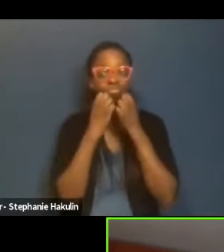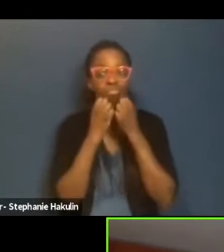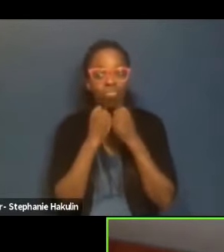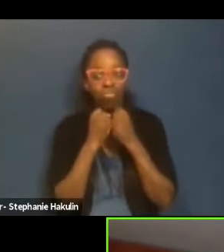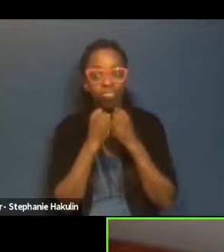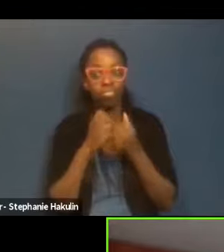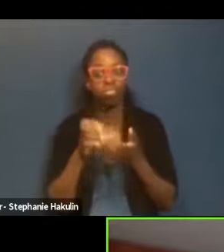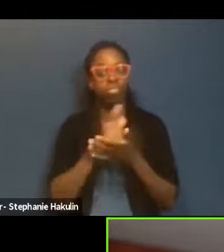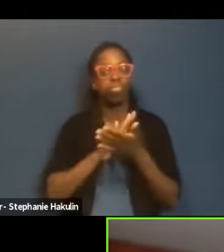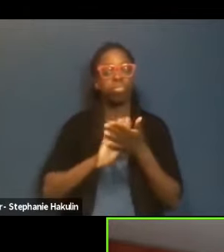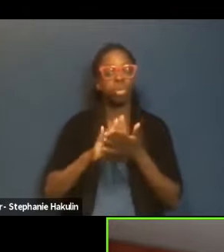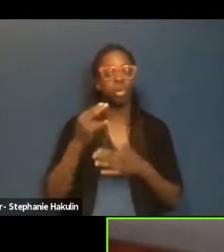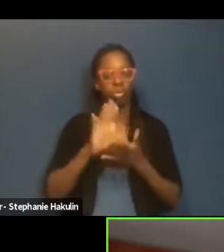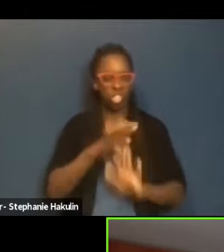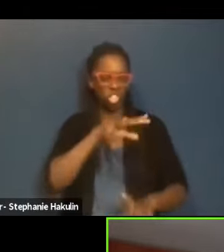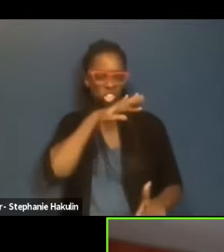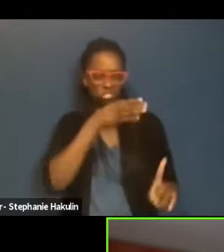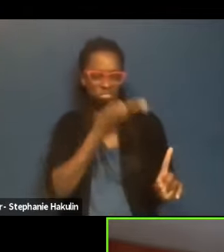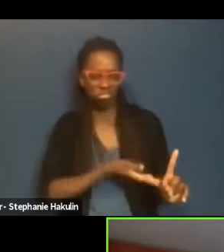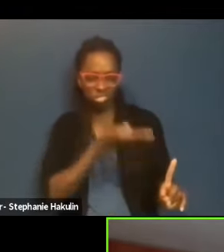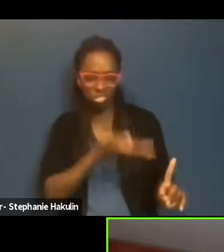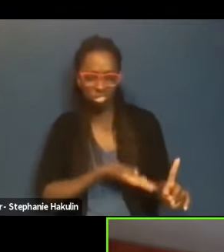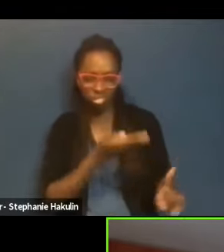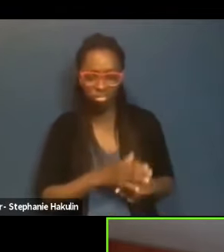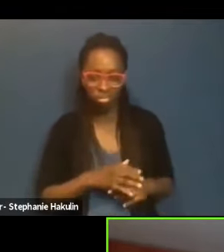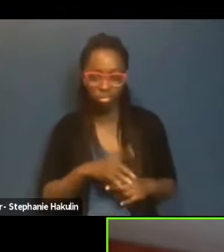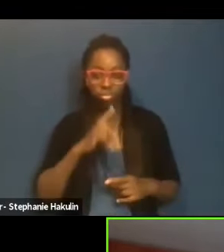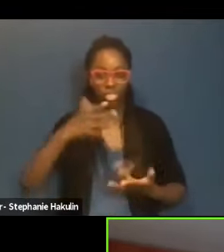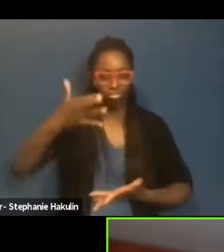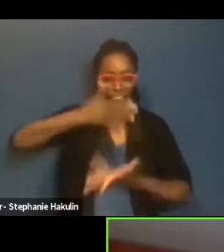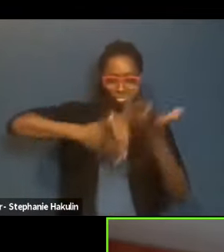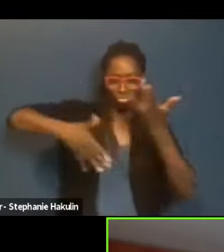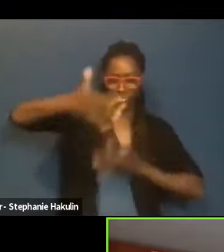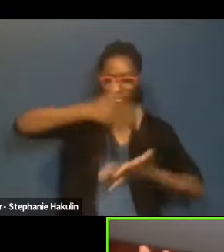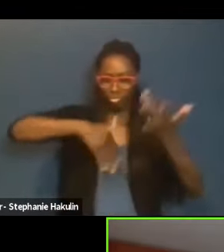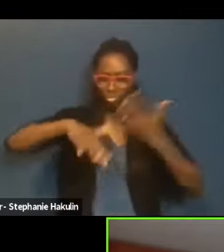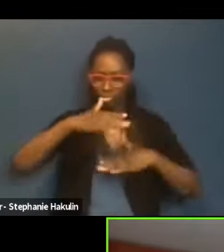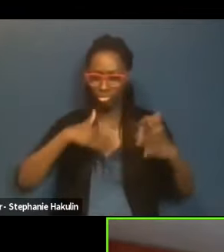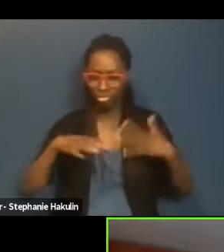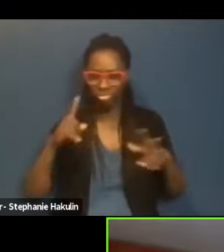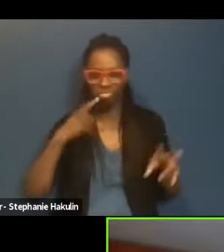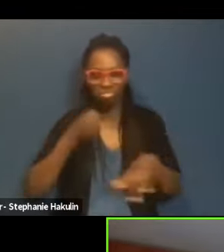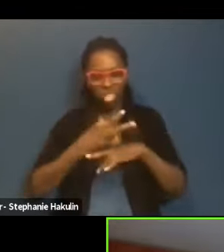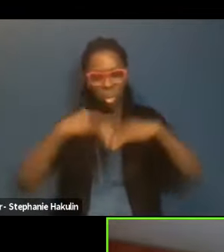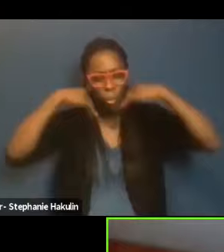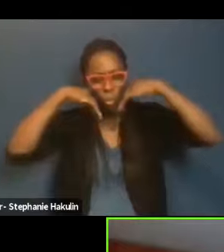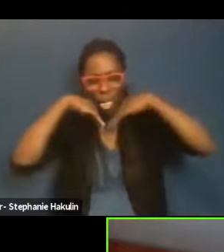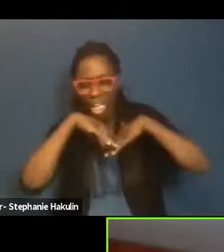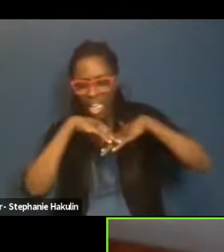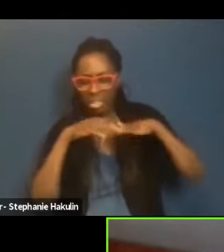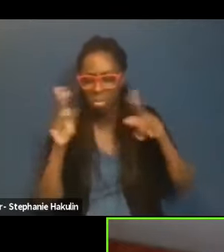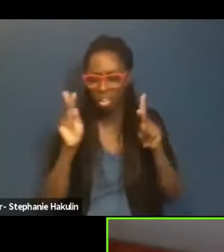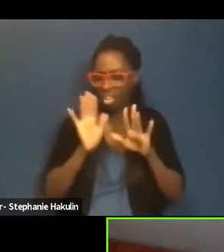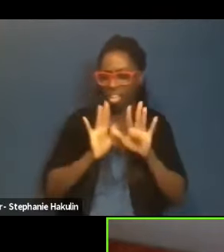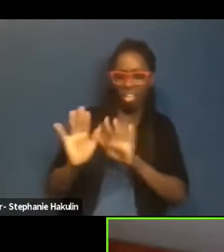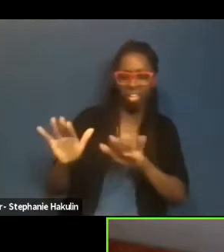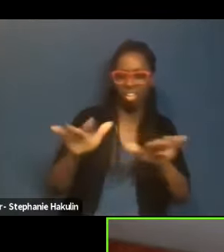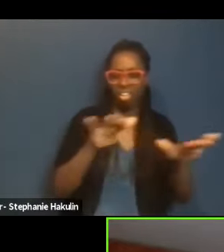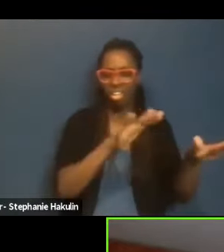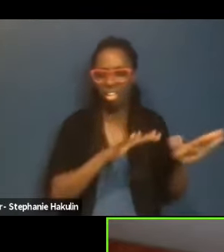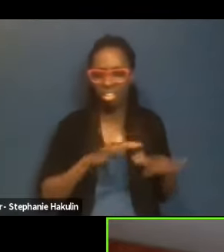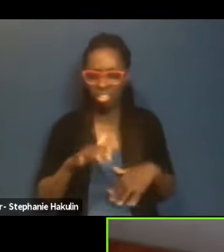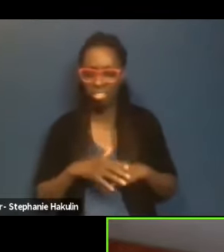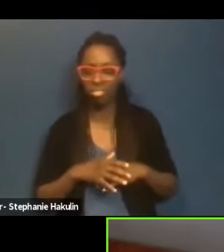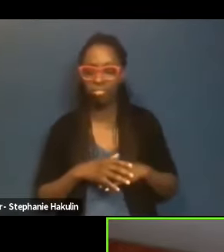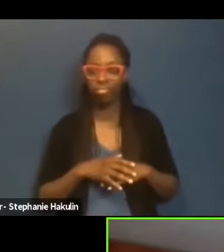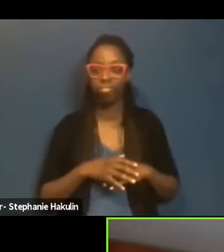frankincense and myrrh fading under the funk of sweat dripping down crevices and cracks like agua bendita, the drone of dembow beats making